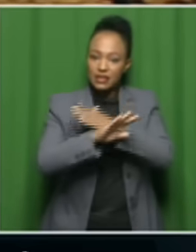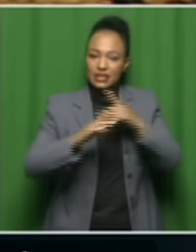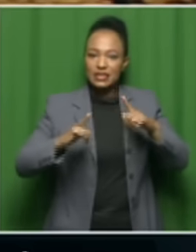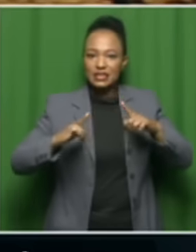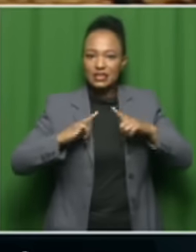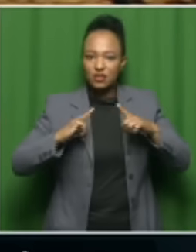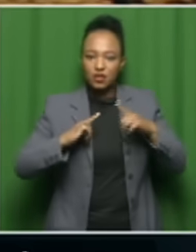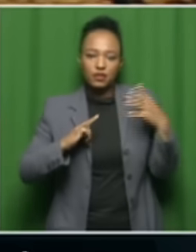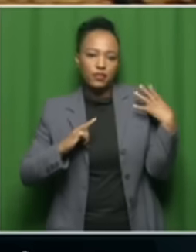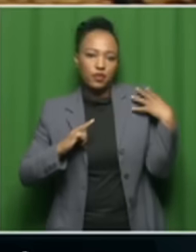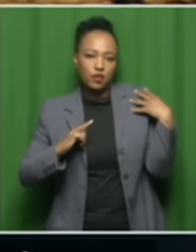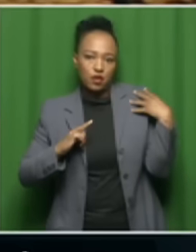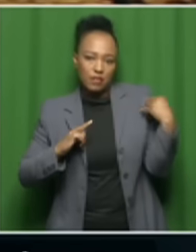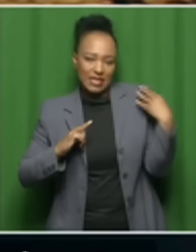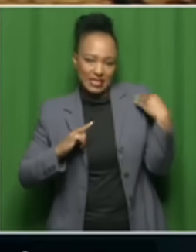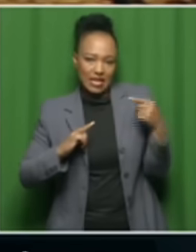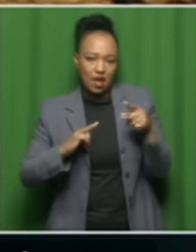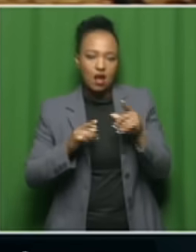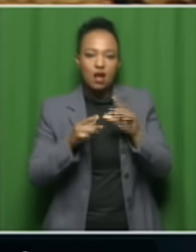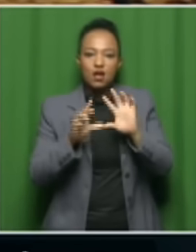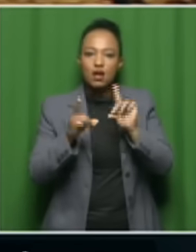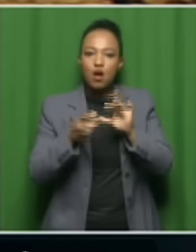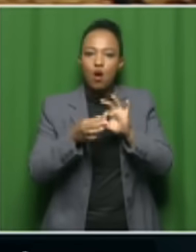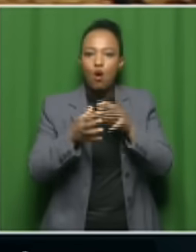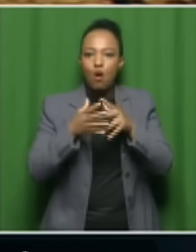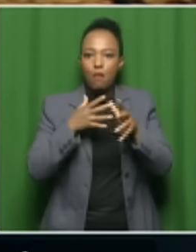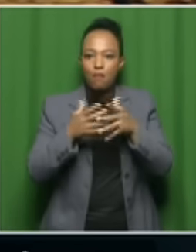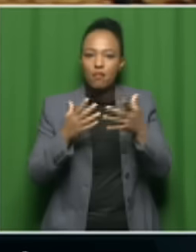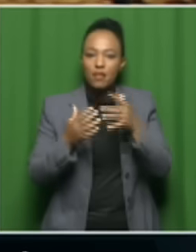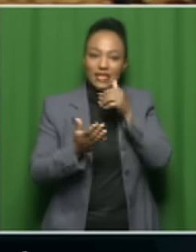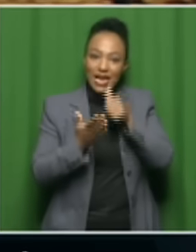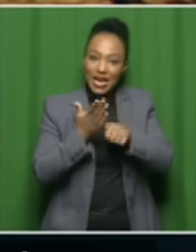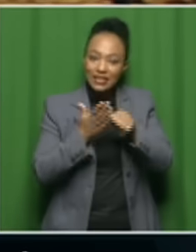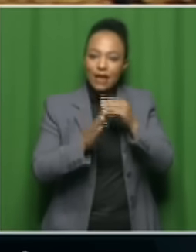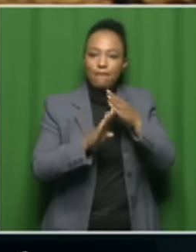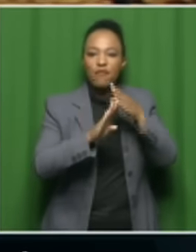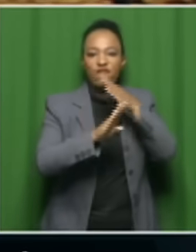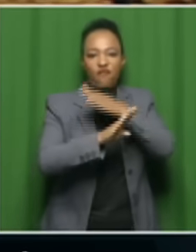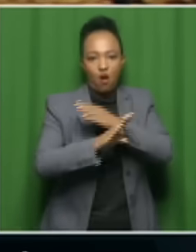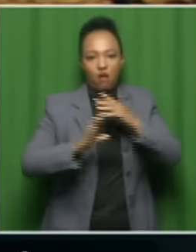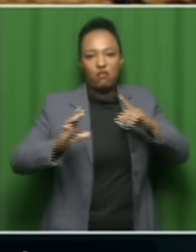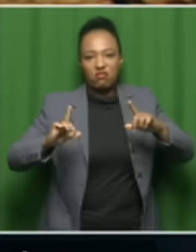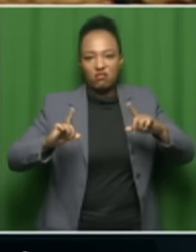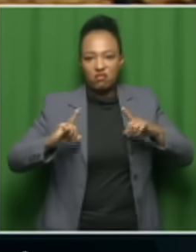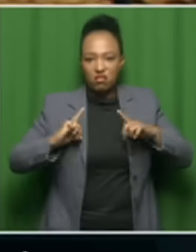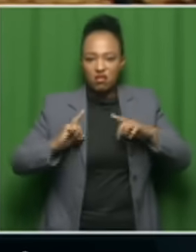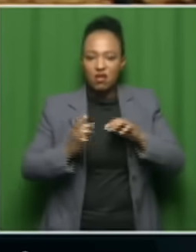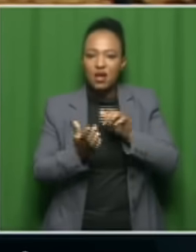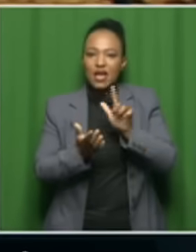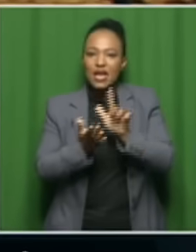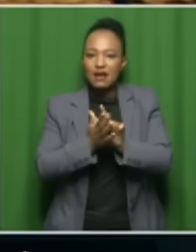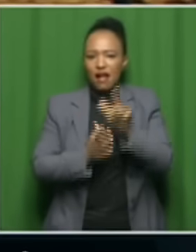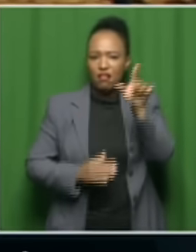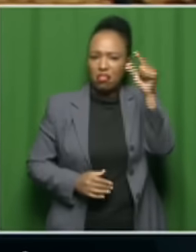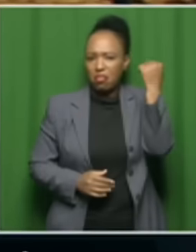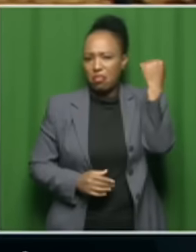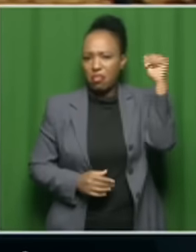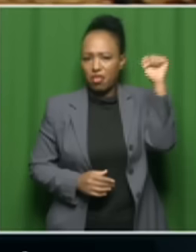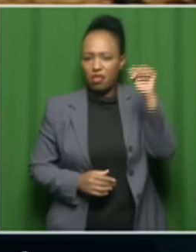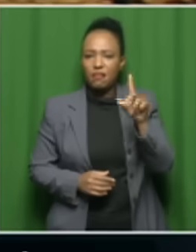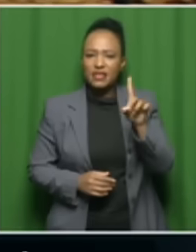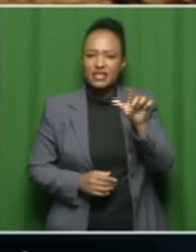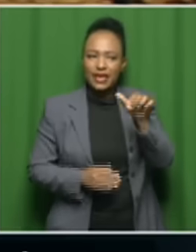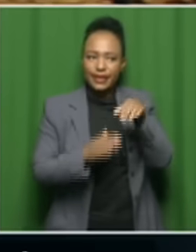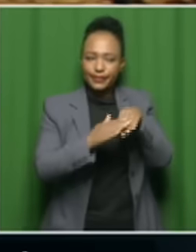and received a retention of citizenship letter beforehand. Now, the legal challenge was filed by the Democratic Alliance